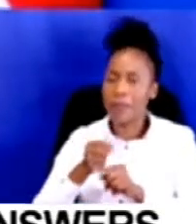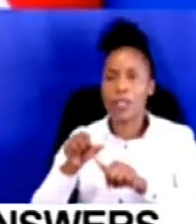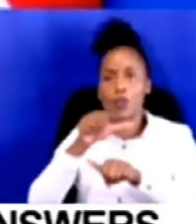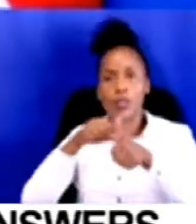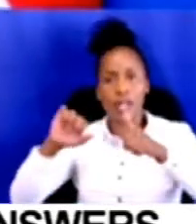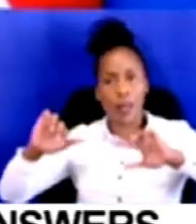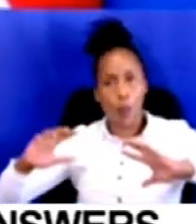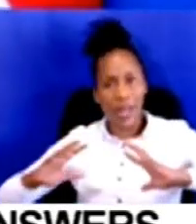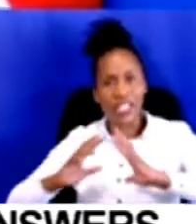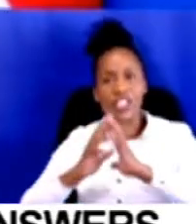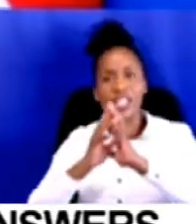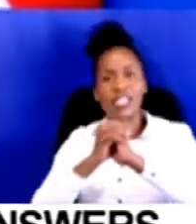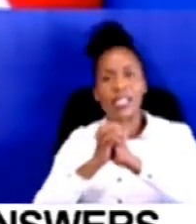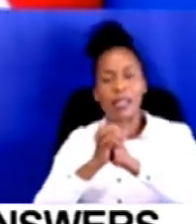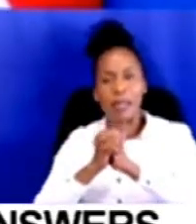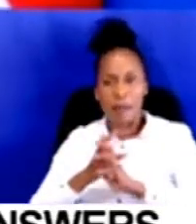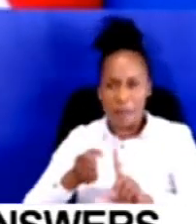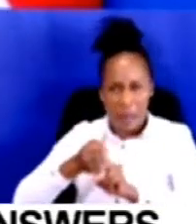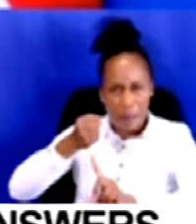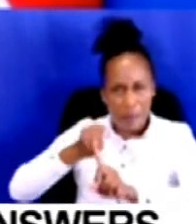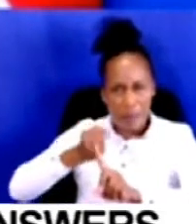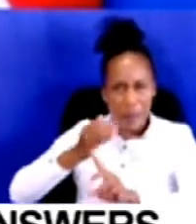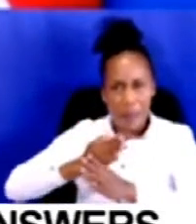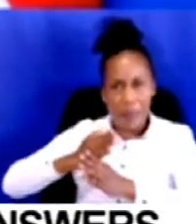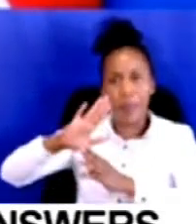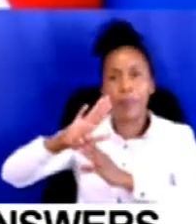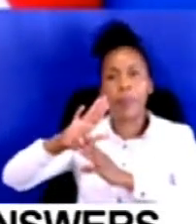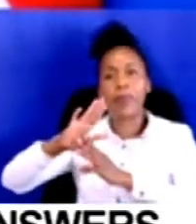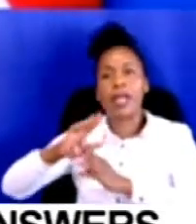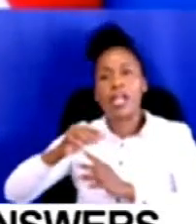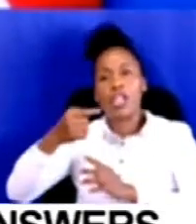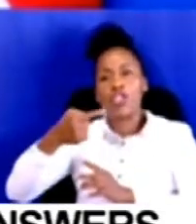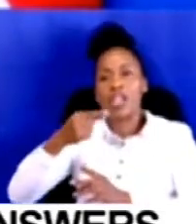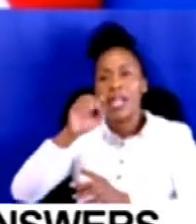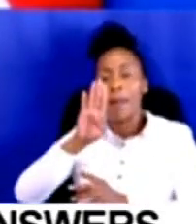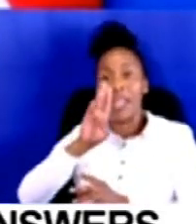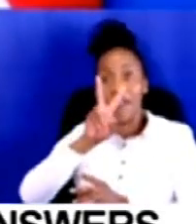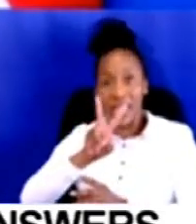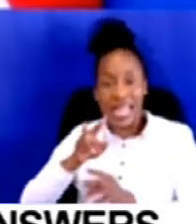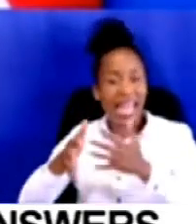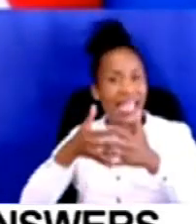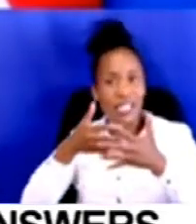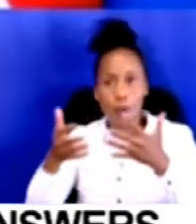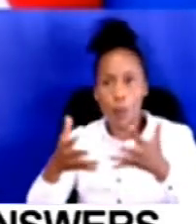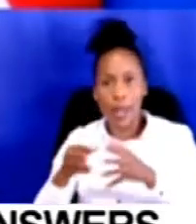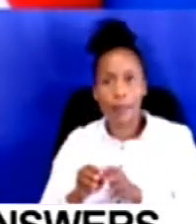deal with gender-based violence wherever it rears its ugly head,